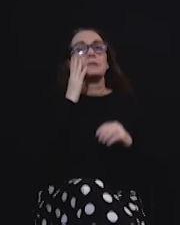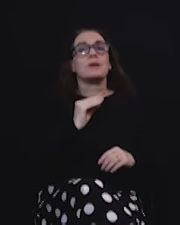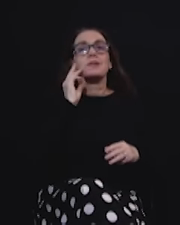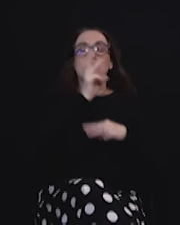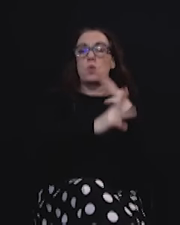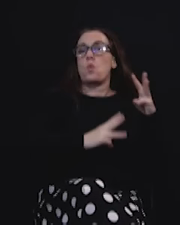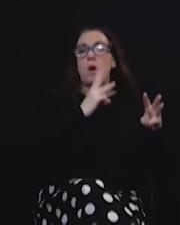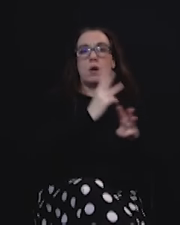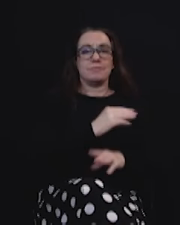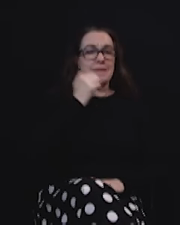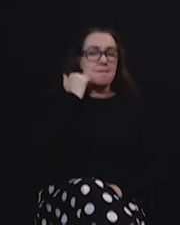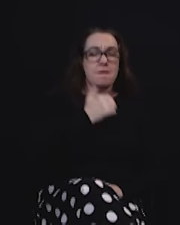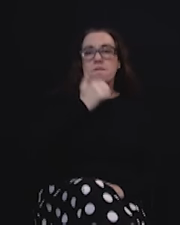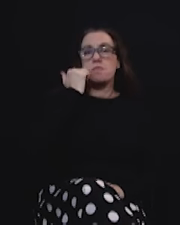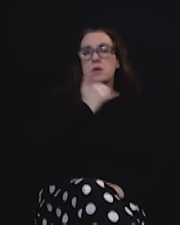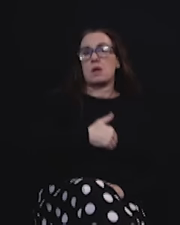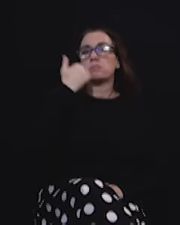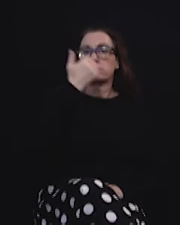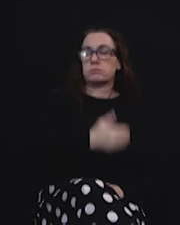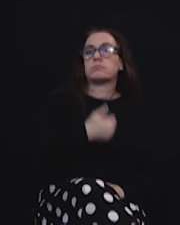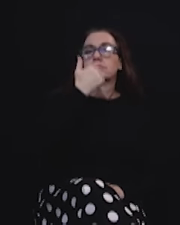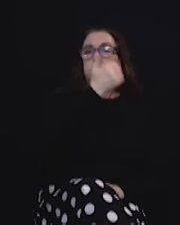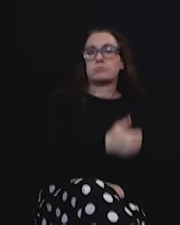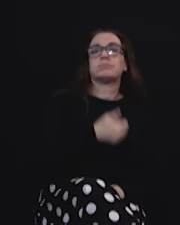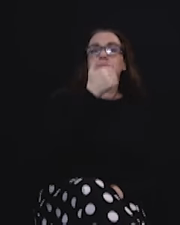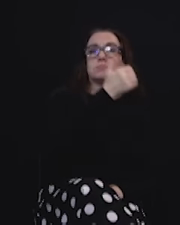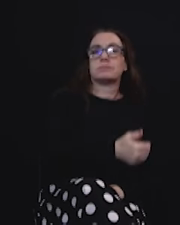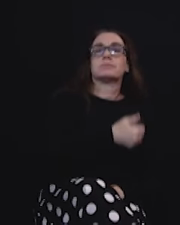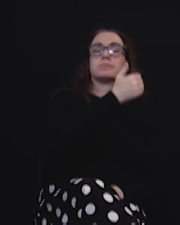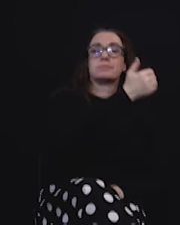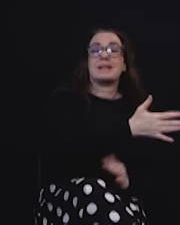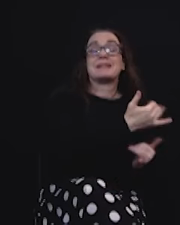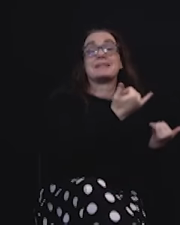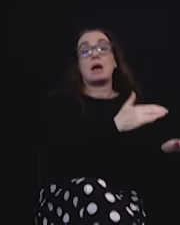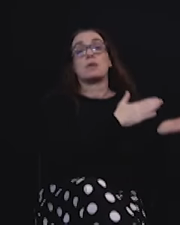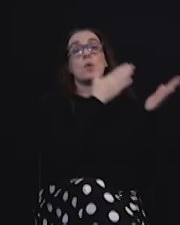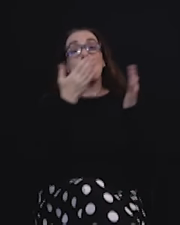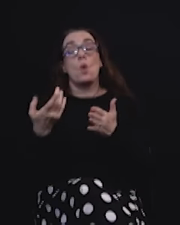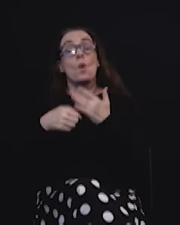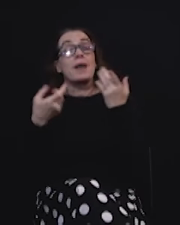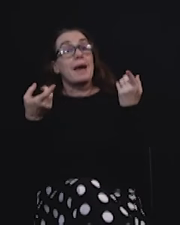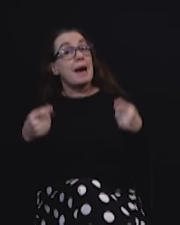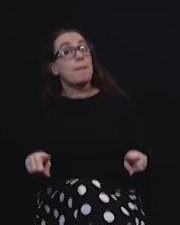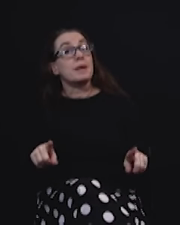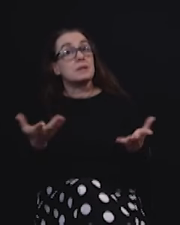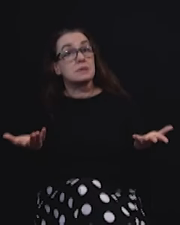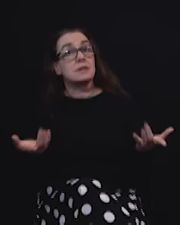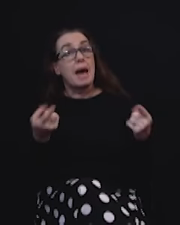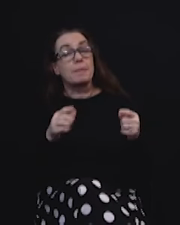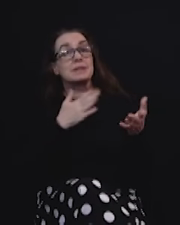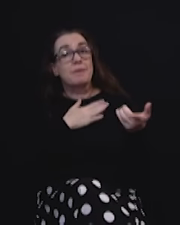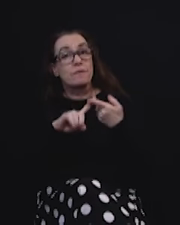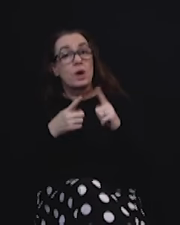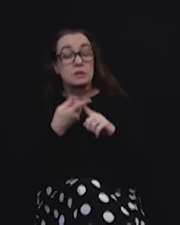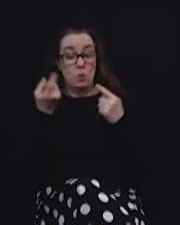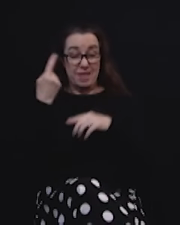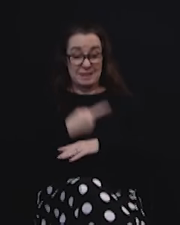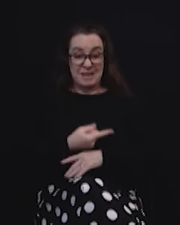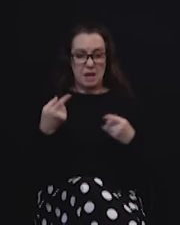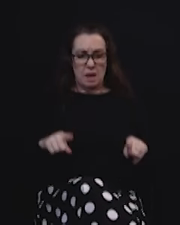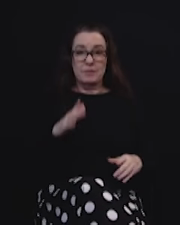single day. But what happens? What happens, my friends, when the day comes, and